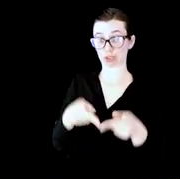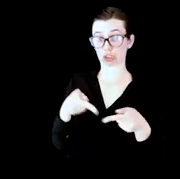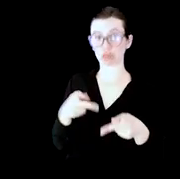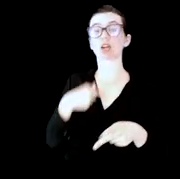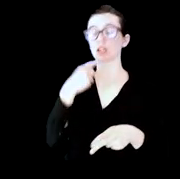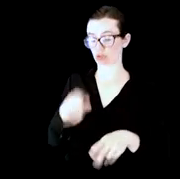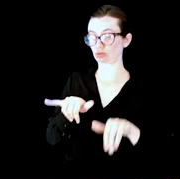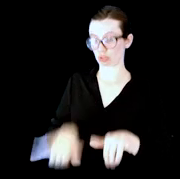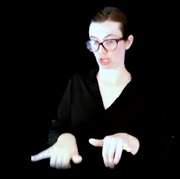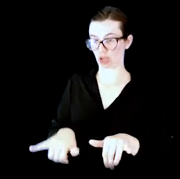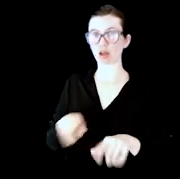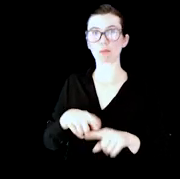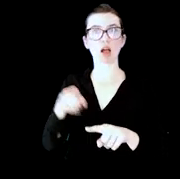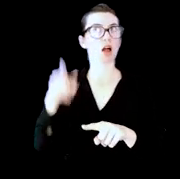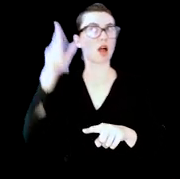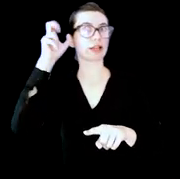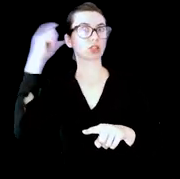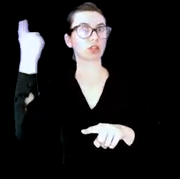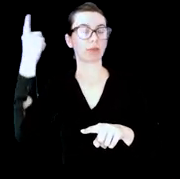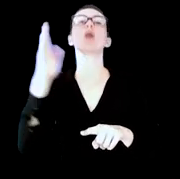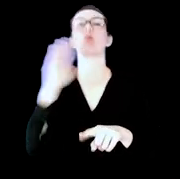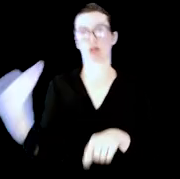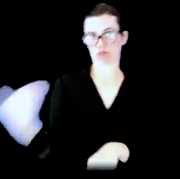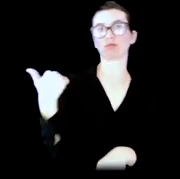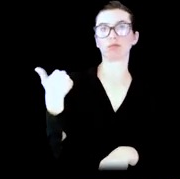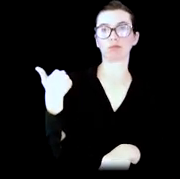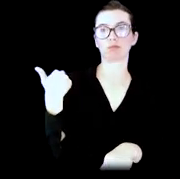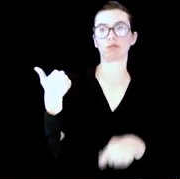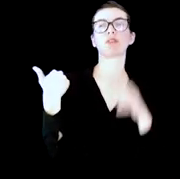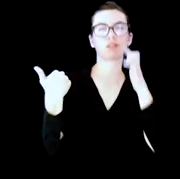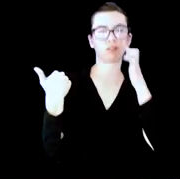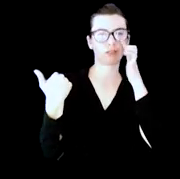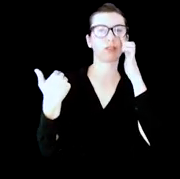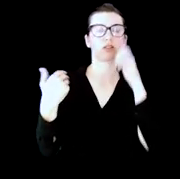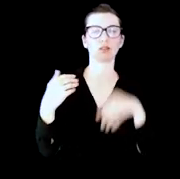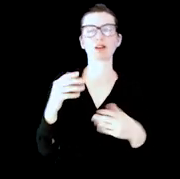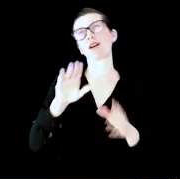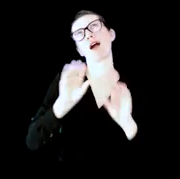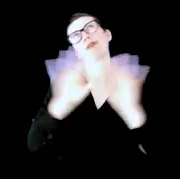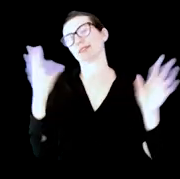her job, she will still alert me. We obviously have plenty of fun.